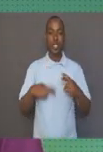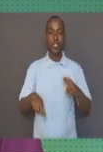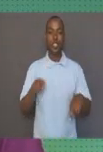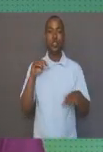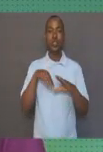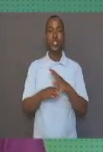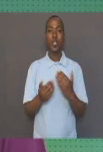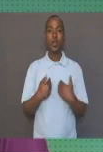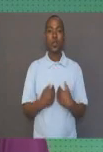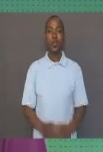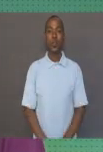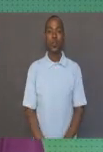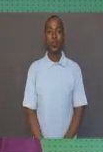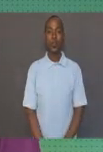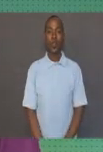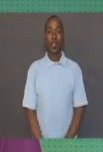research.